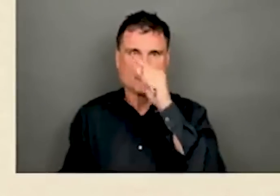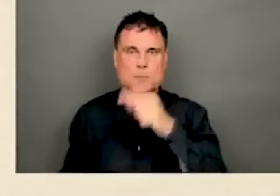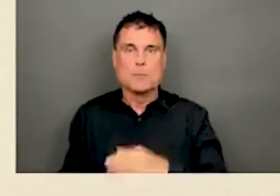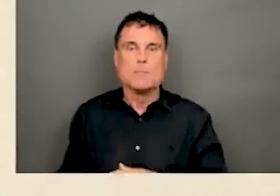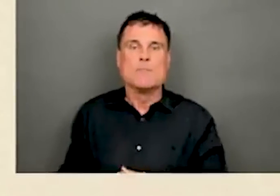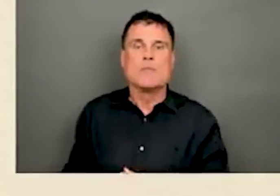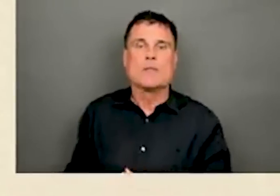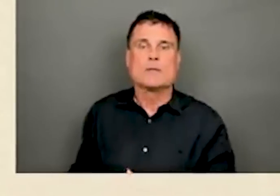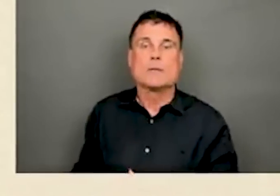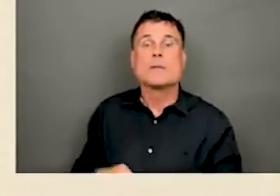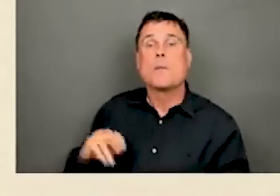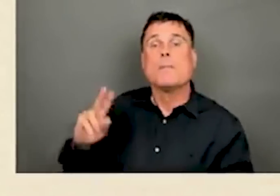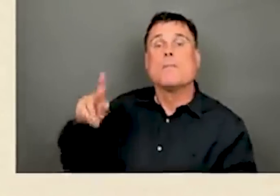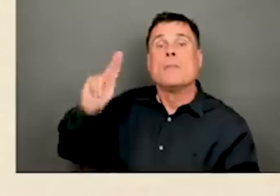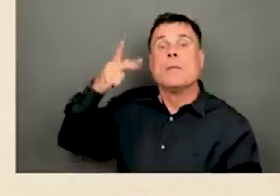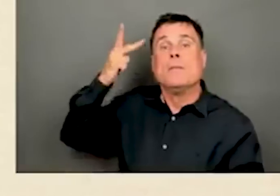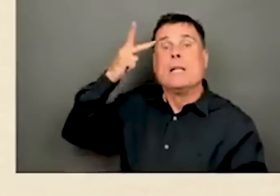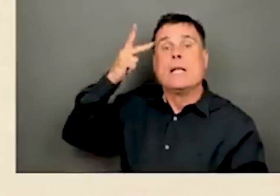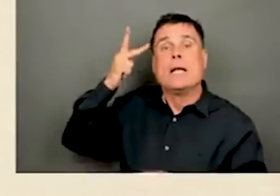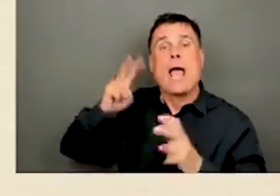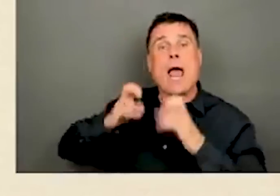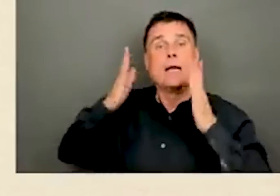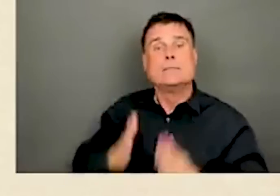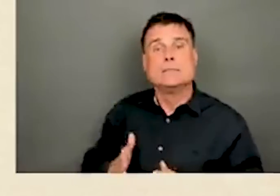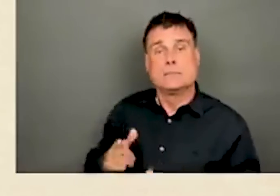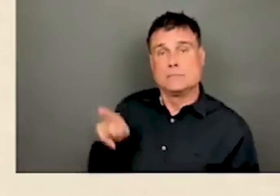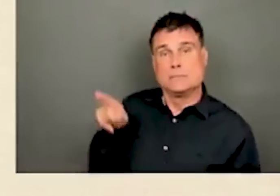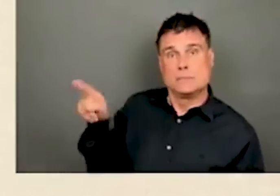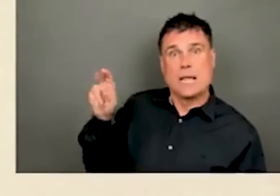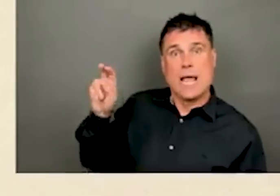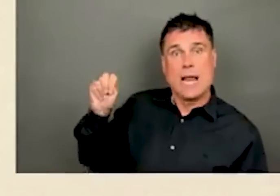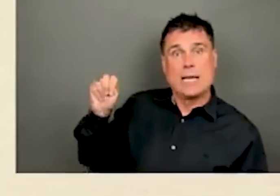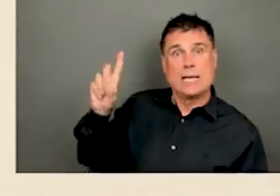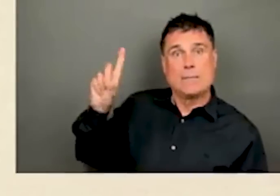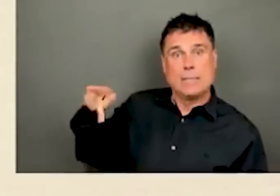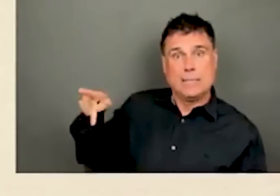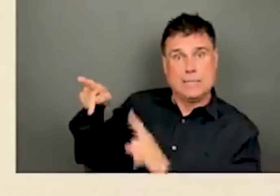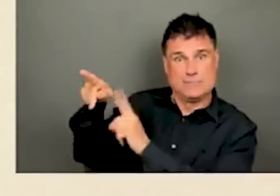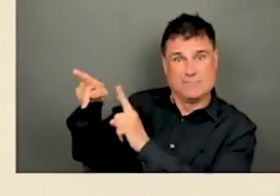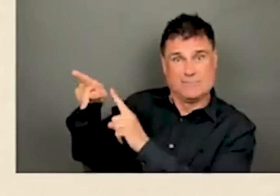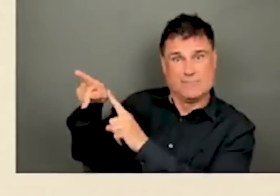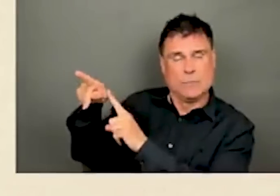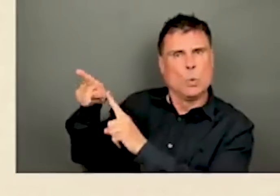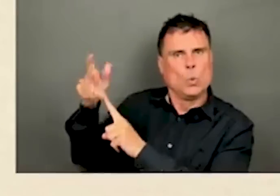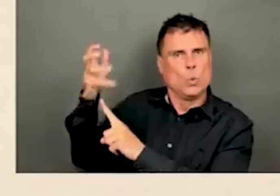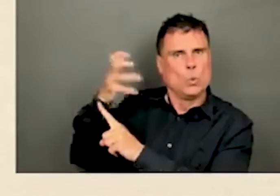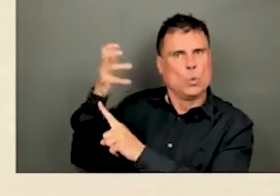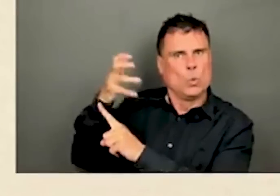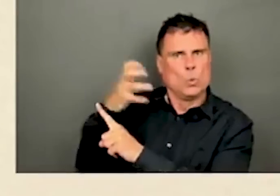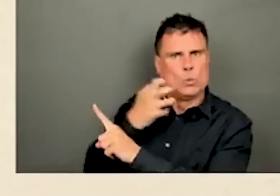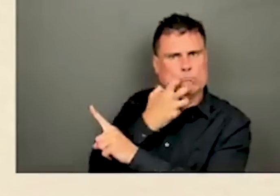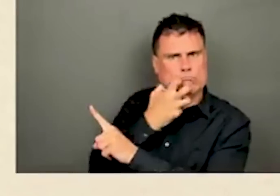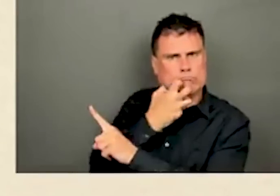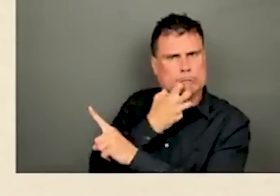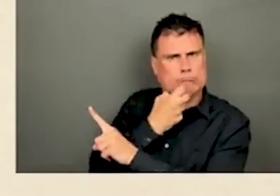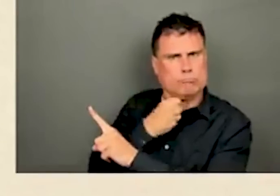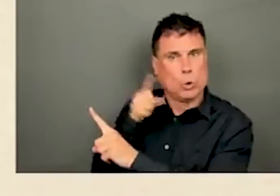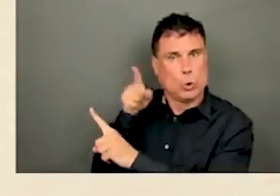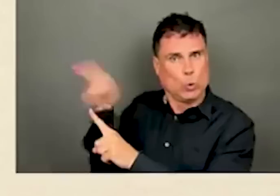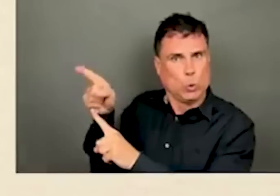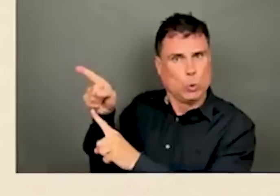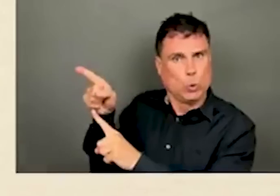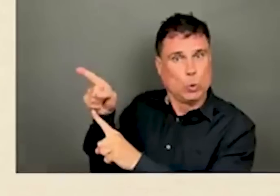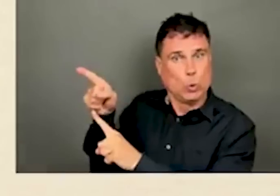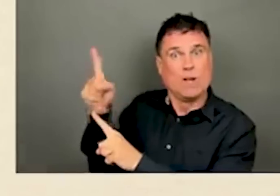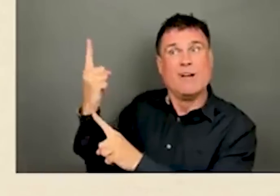the party has. How worried are you that by, stepping away, that you may leave the party at a disadvantage? And